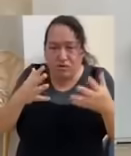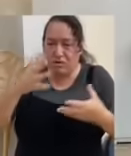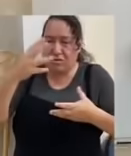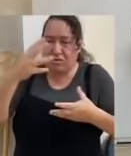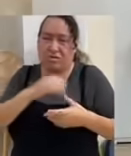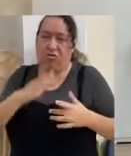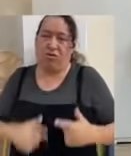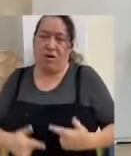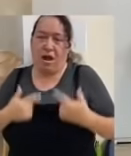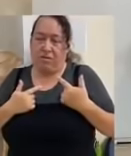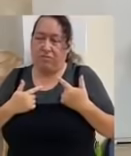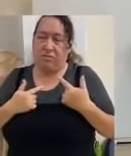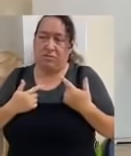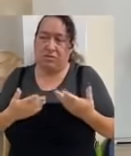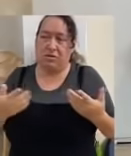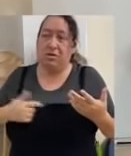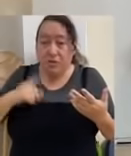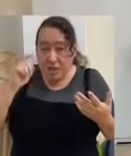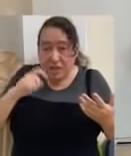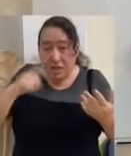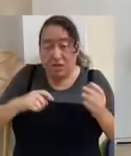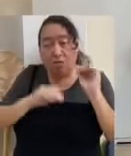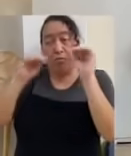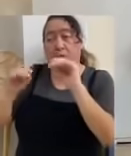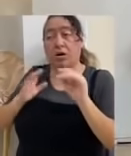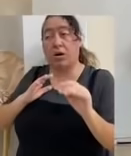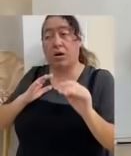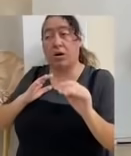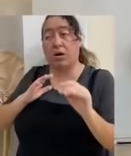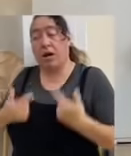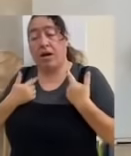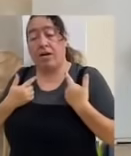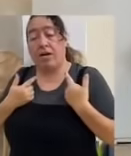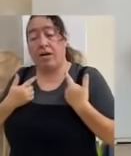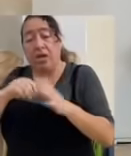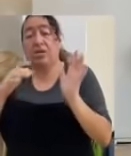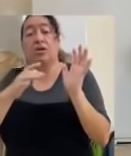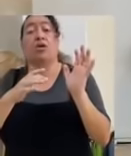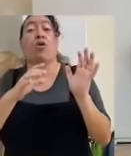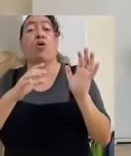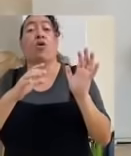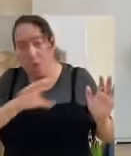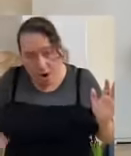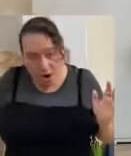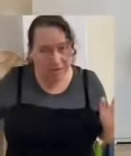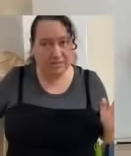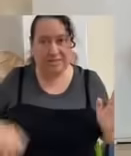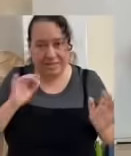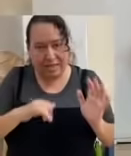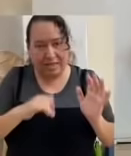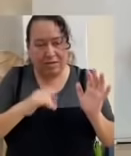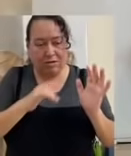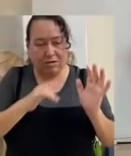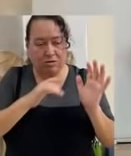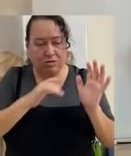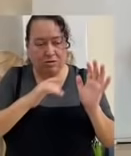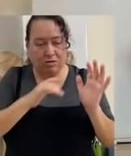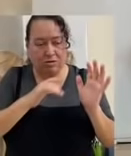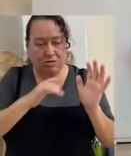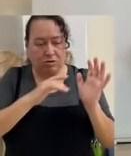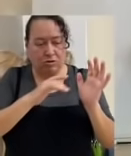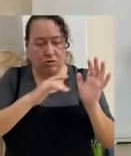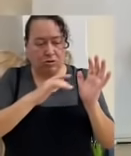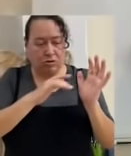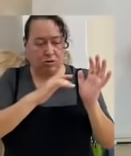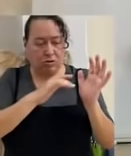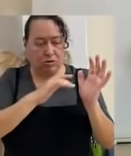is inviting us to put our life in Christ. This is the point of the gospel today. To put our life in Christ.